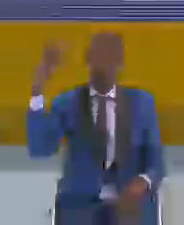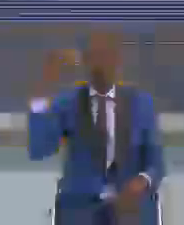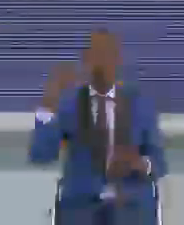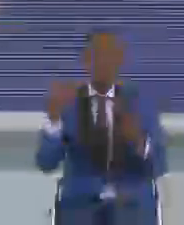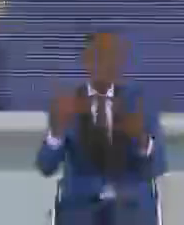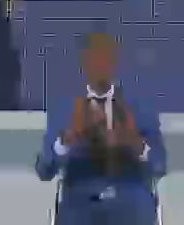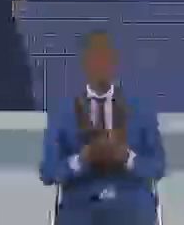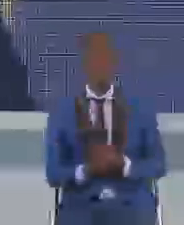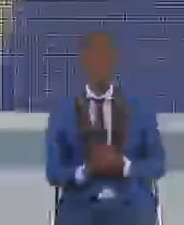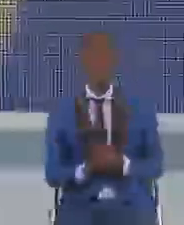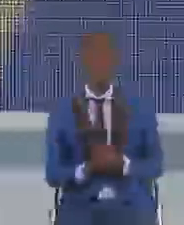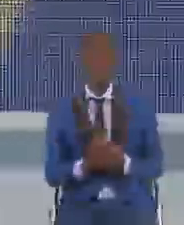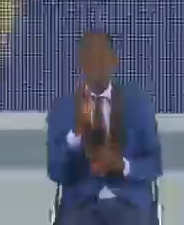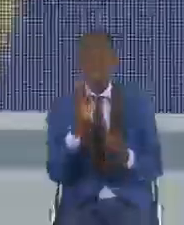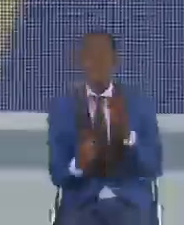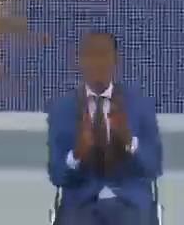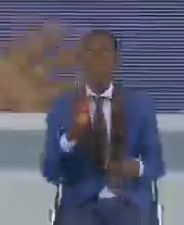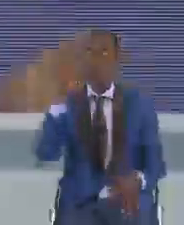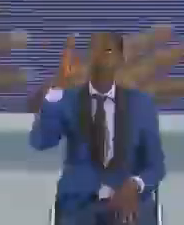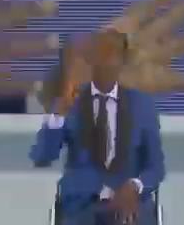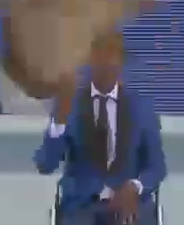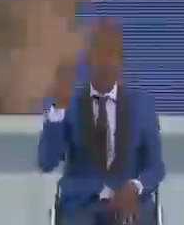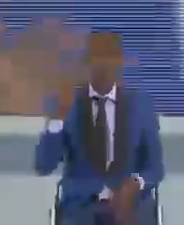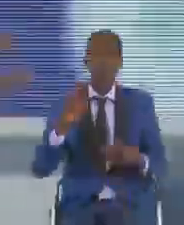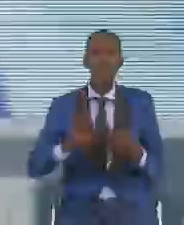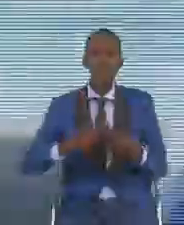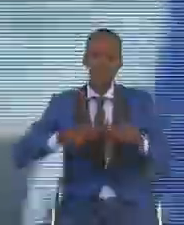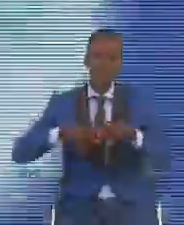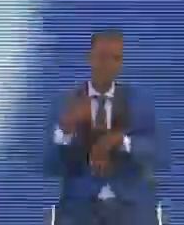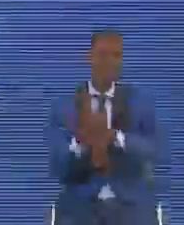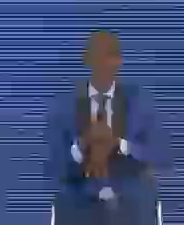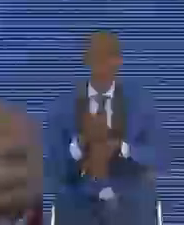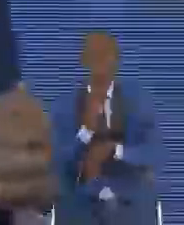Now, if God were to set up a committee,